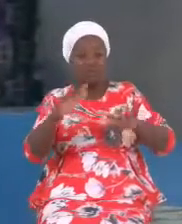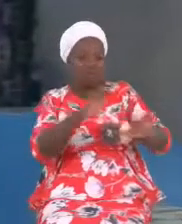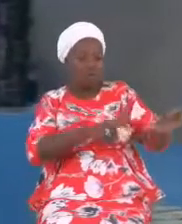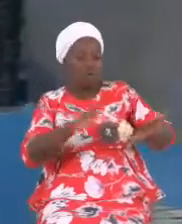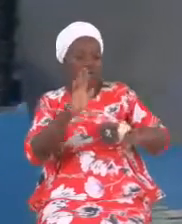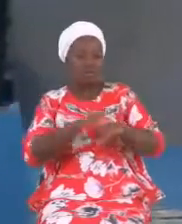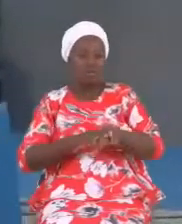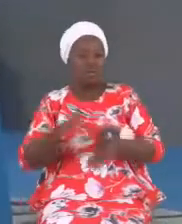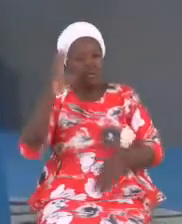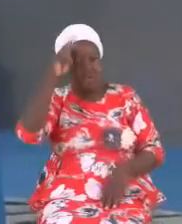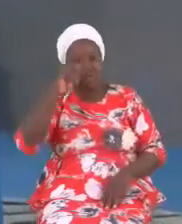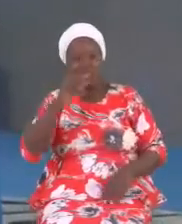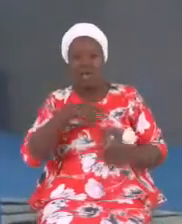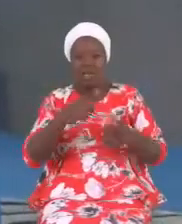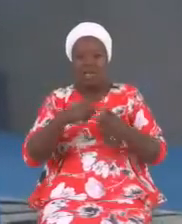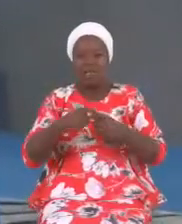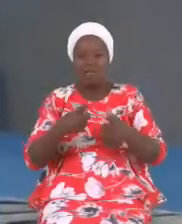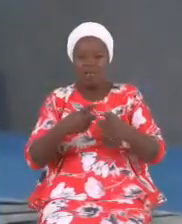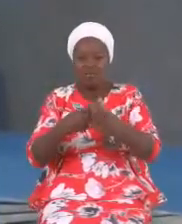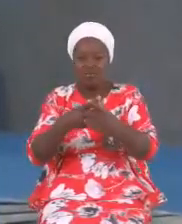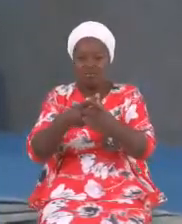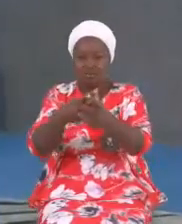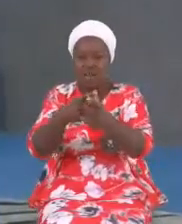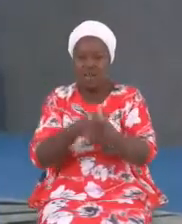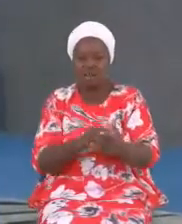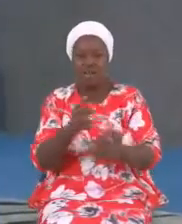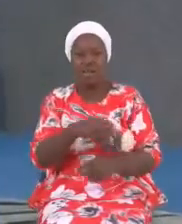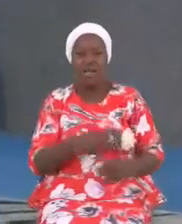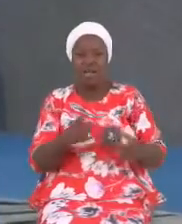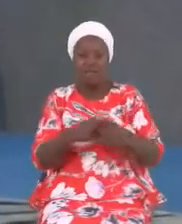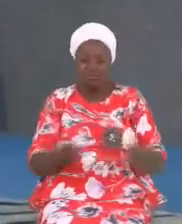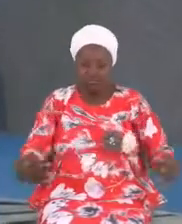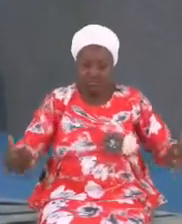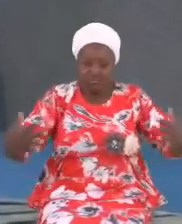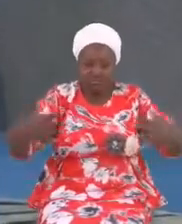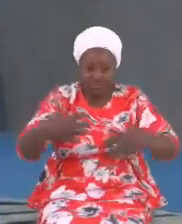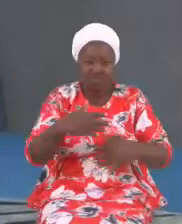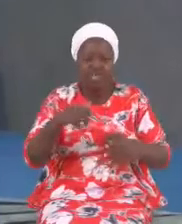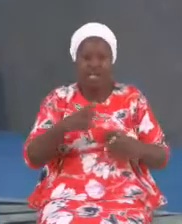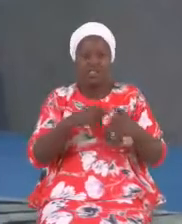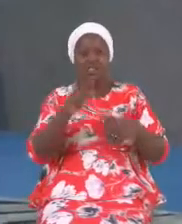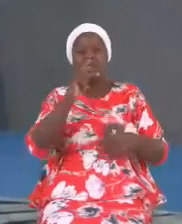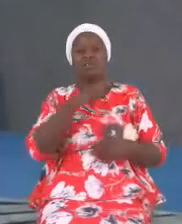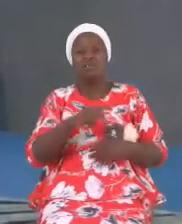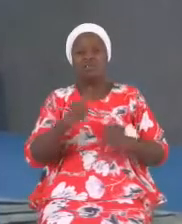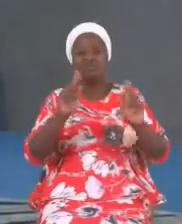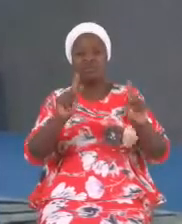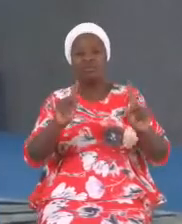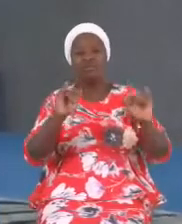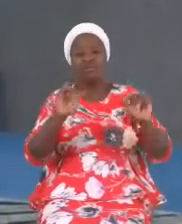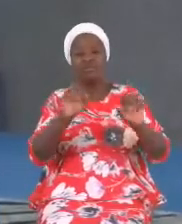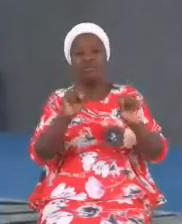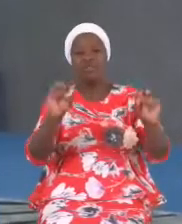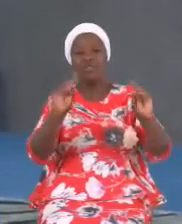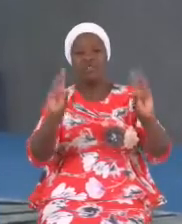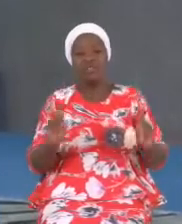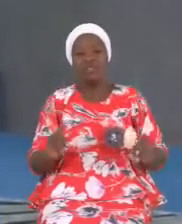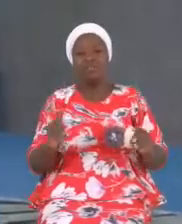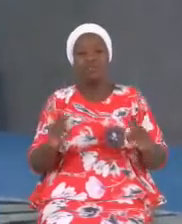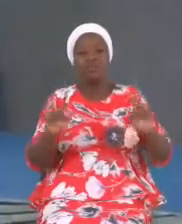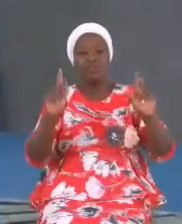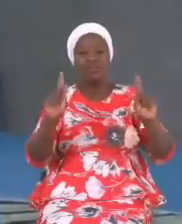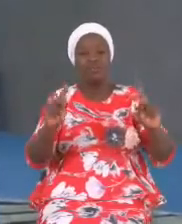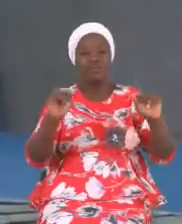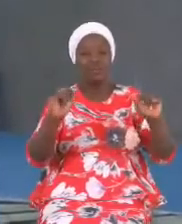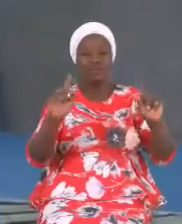him and ran and fell on his neck and kissed him. In verse 21, it says,